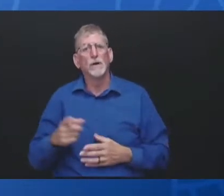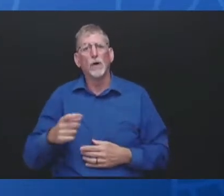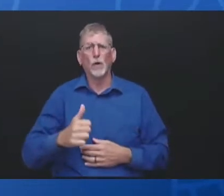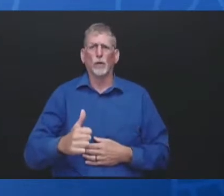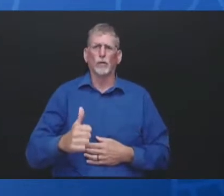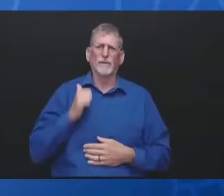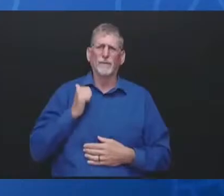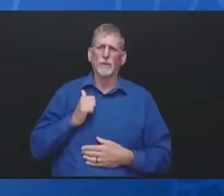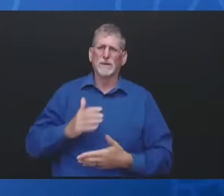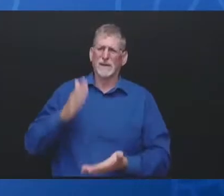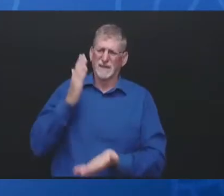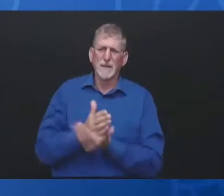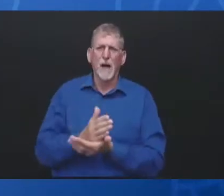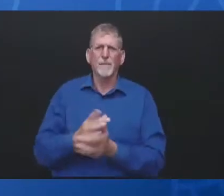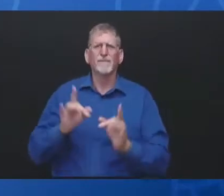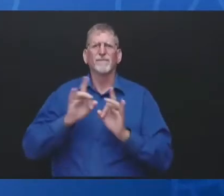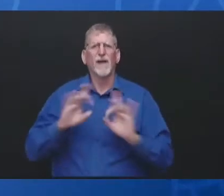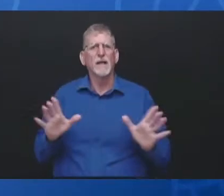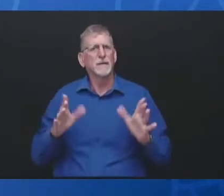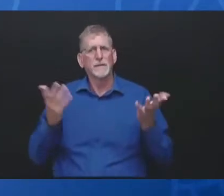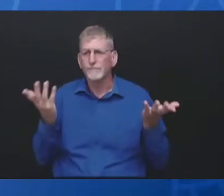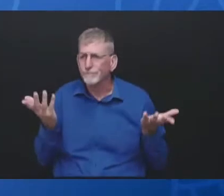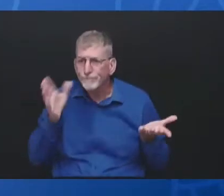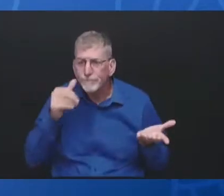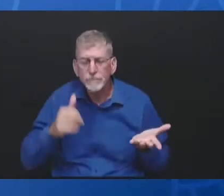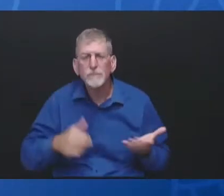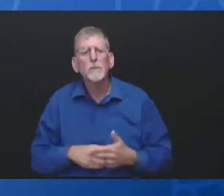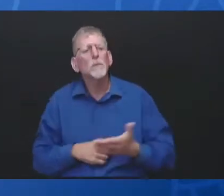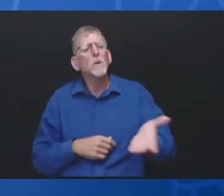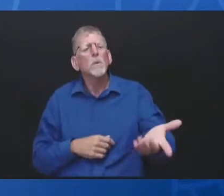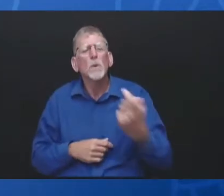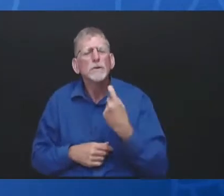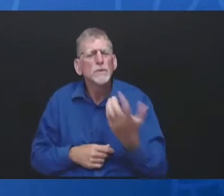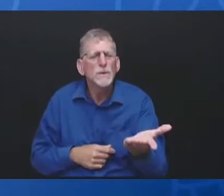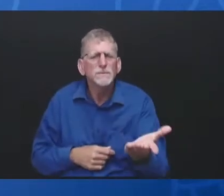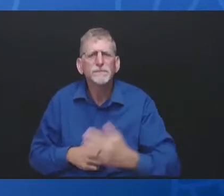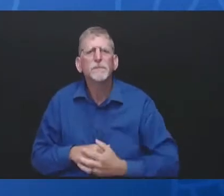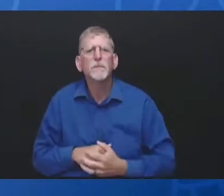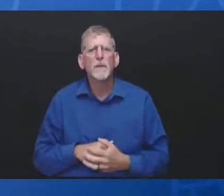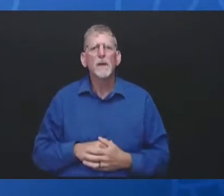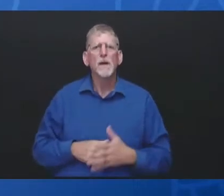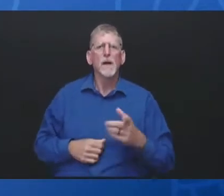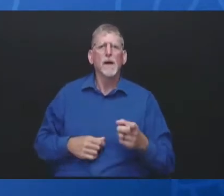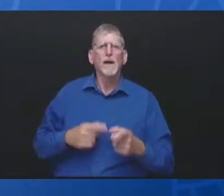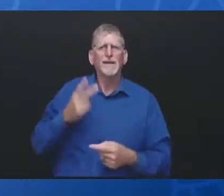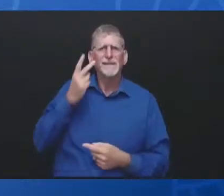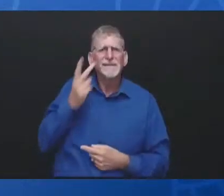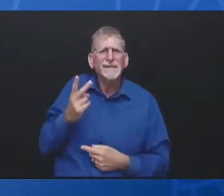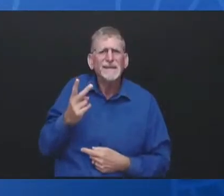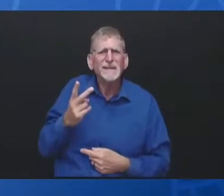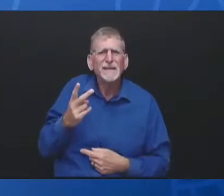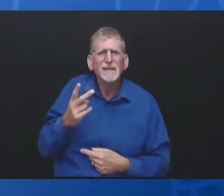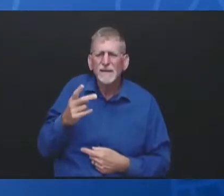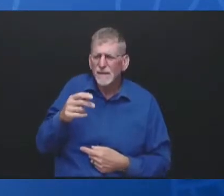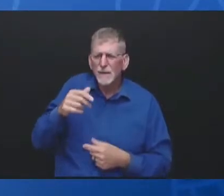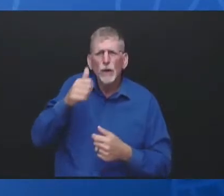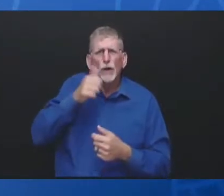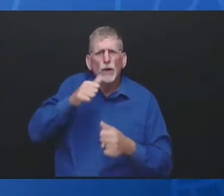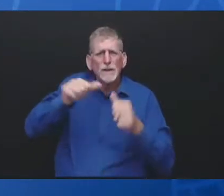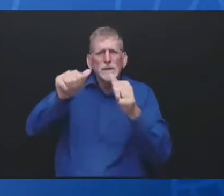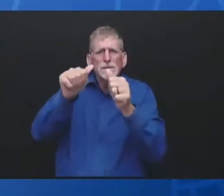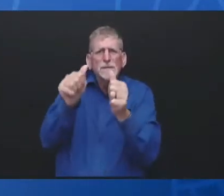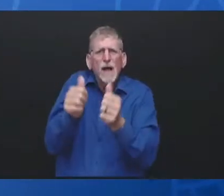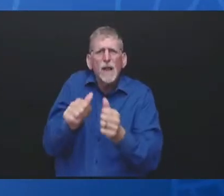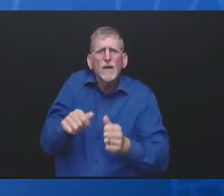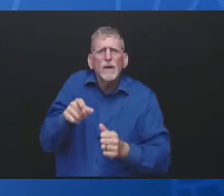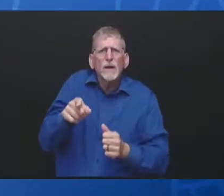ahead. But just in the past few days, we've seen the silhouette of a little girl trying to flee burning classrooms surrounding her,